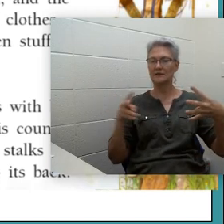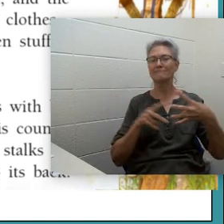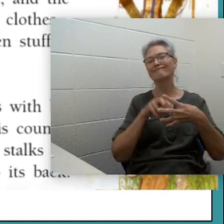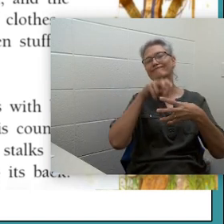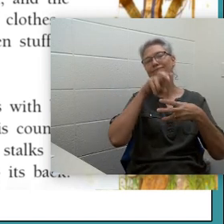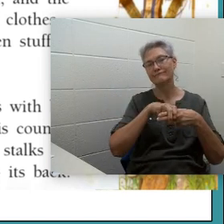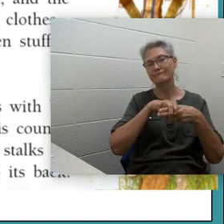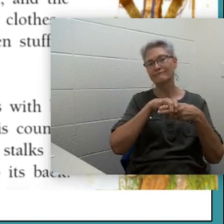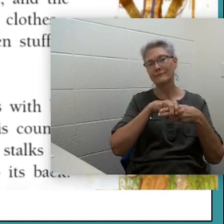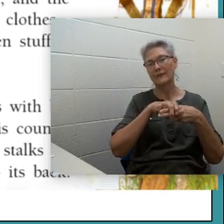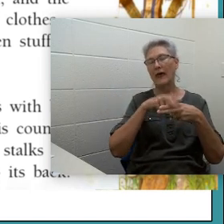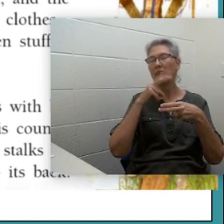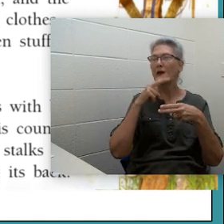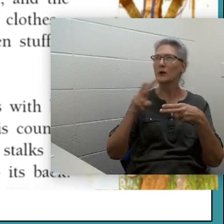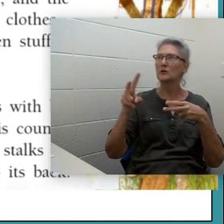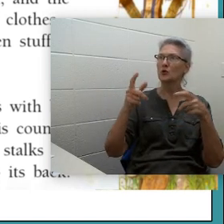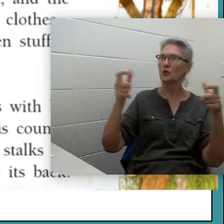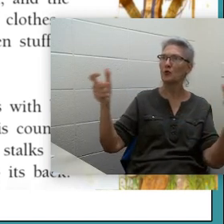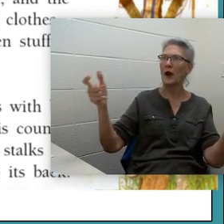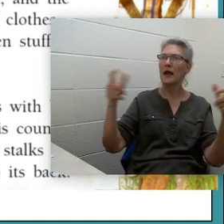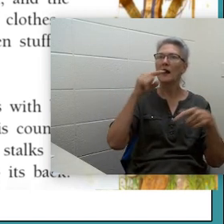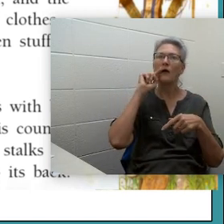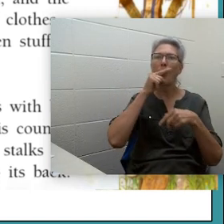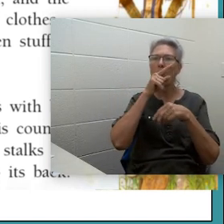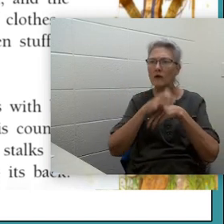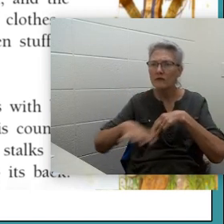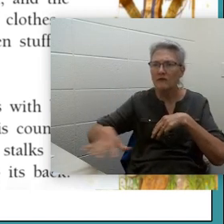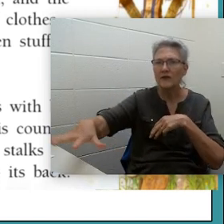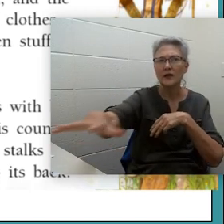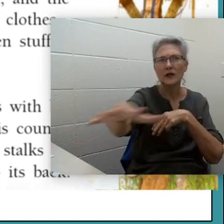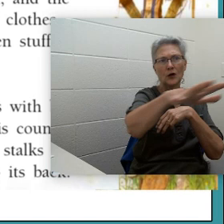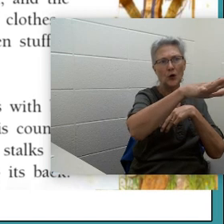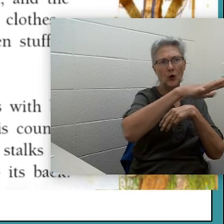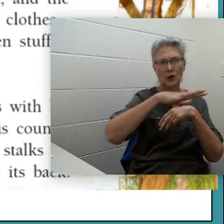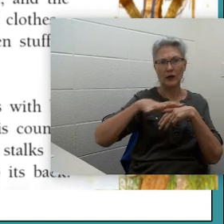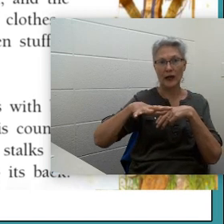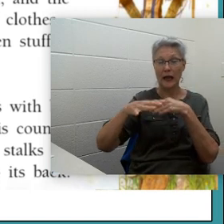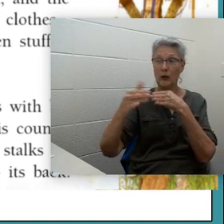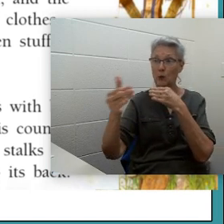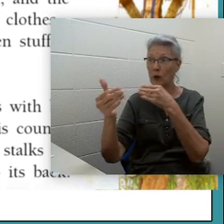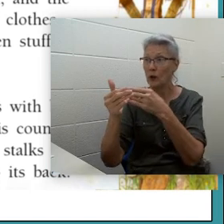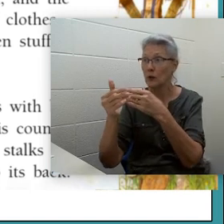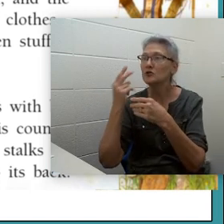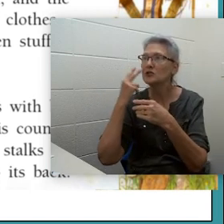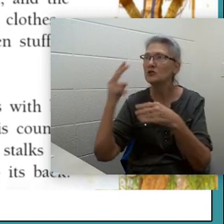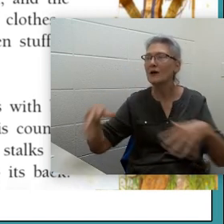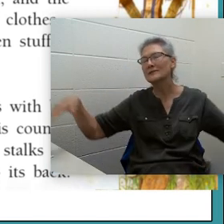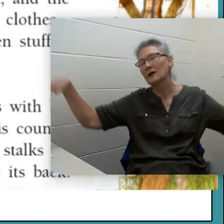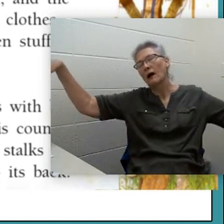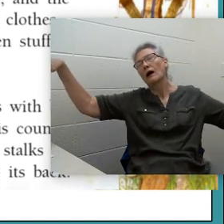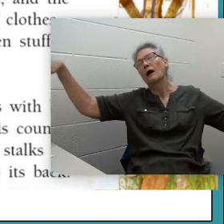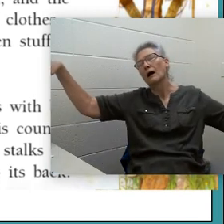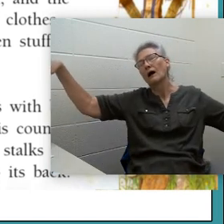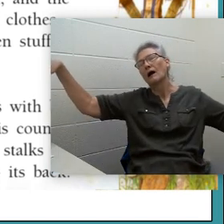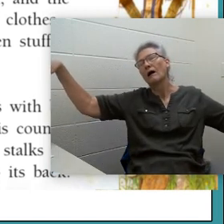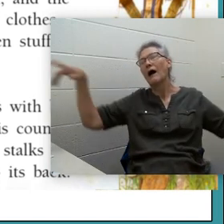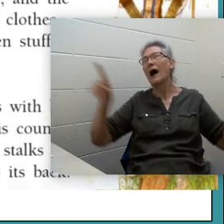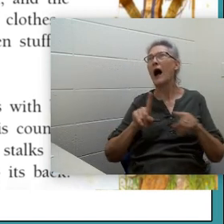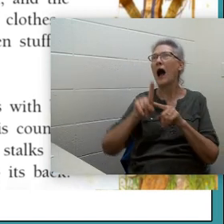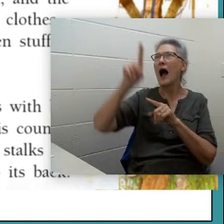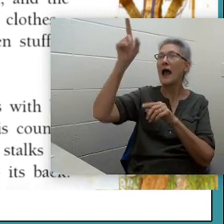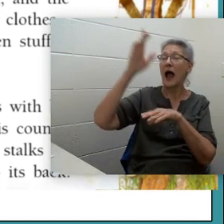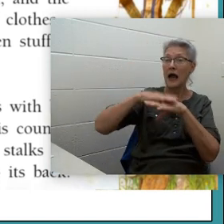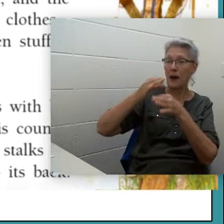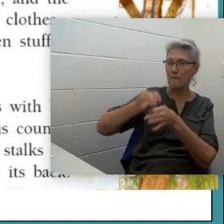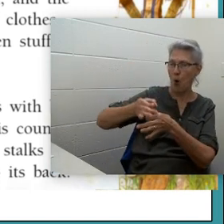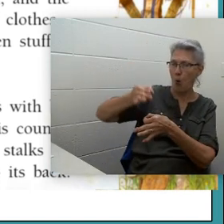down. There was a great cornfield beyond the fence, and not far away she saw a scarecrow placed high on a pole to